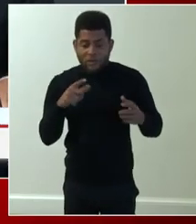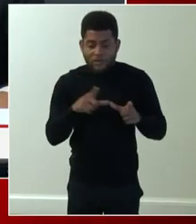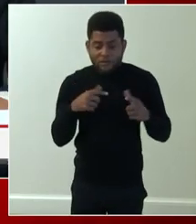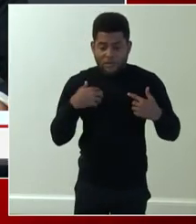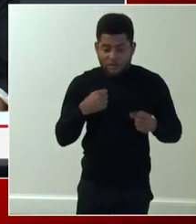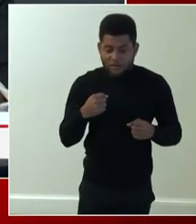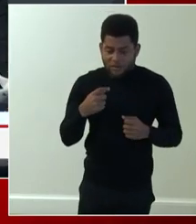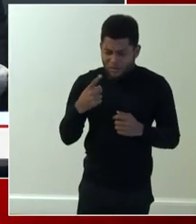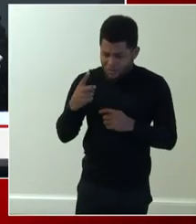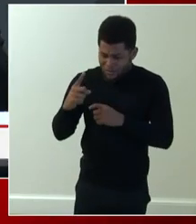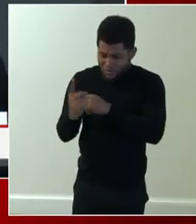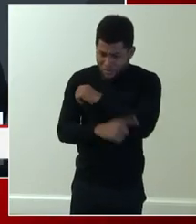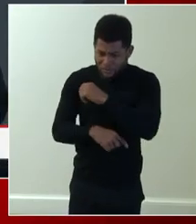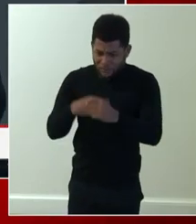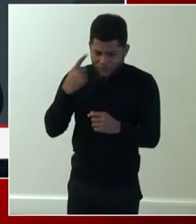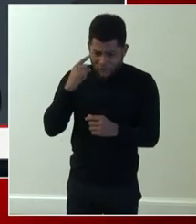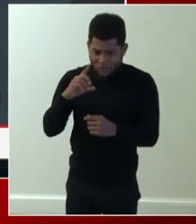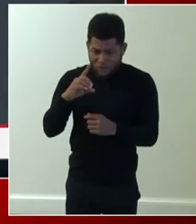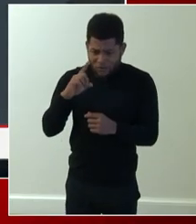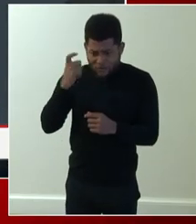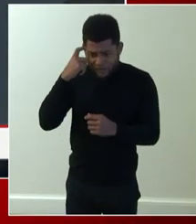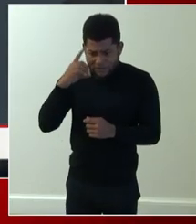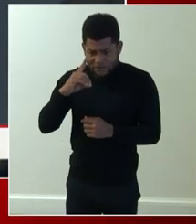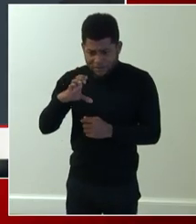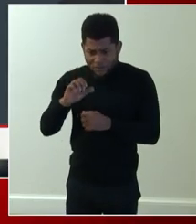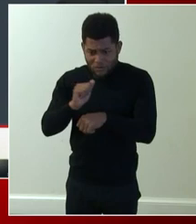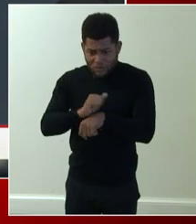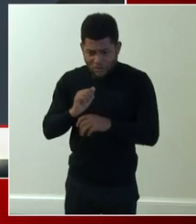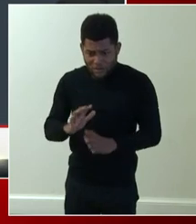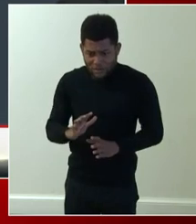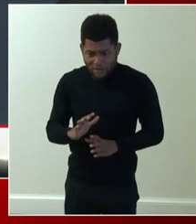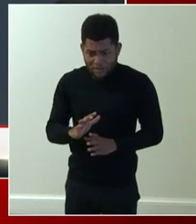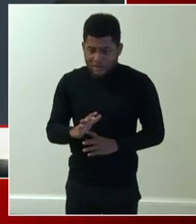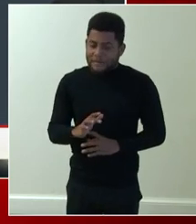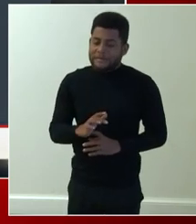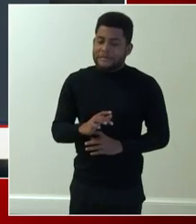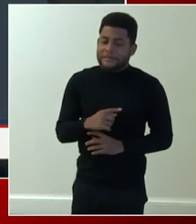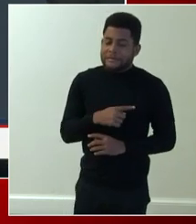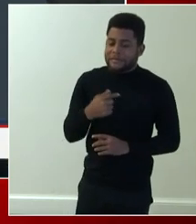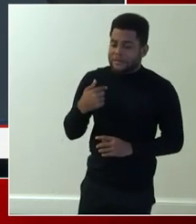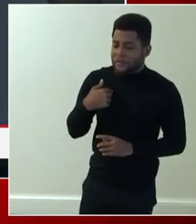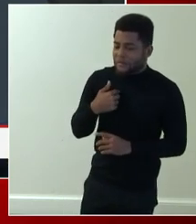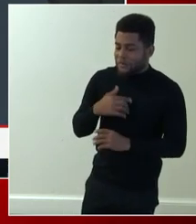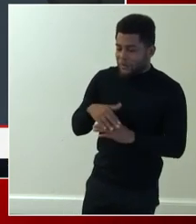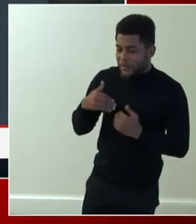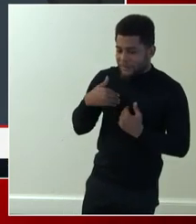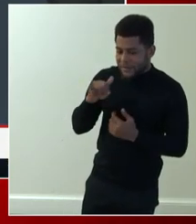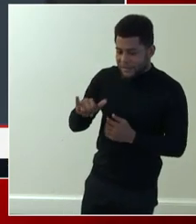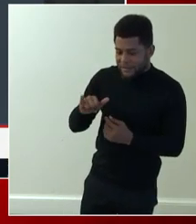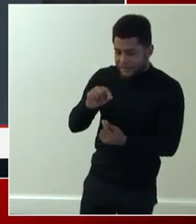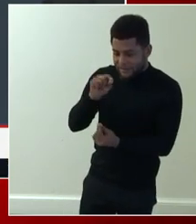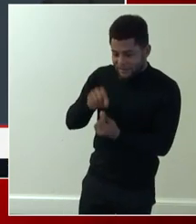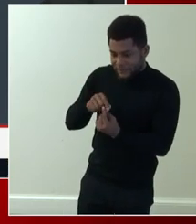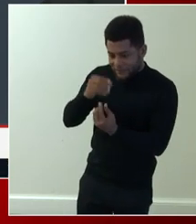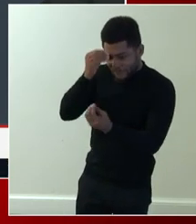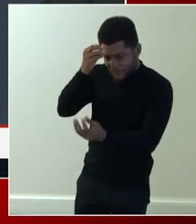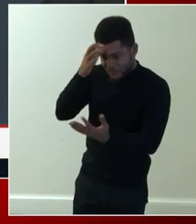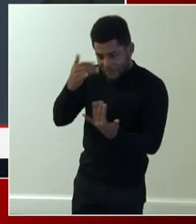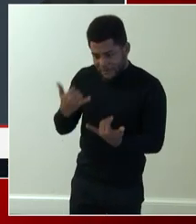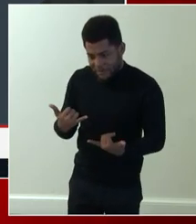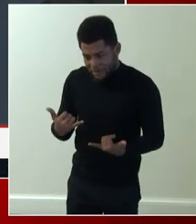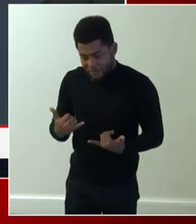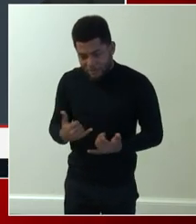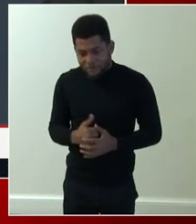employees? I do not have the healthcare numbers for non-DC